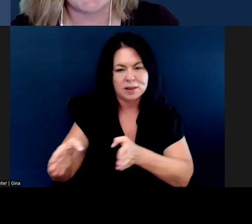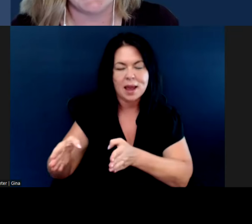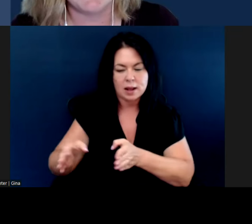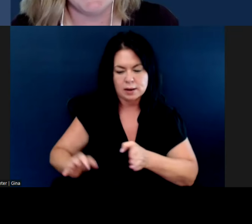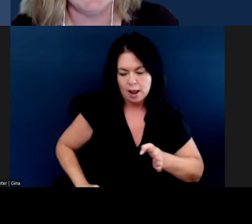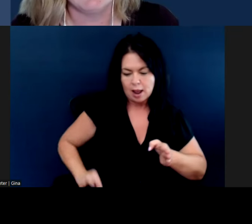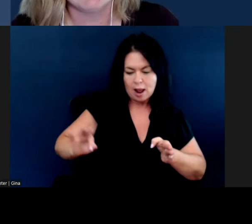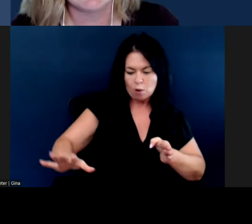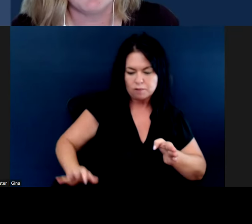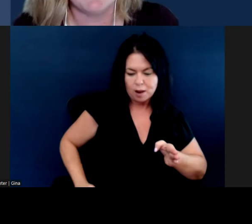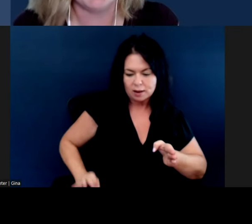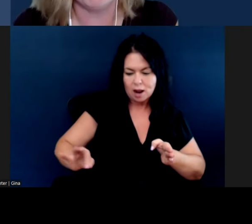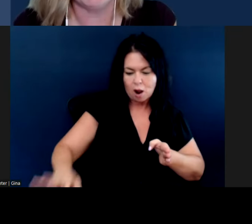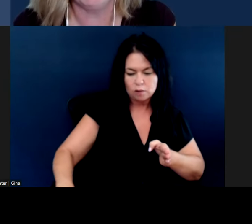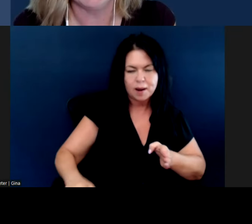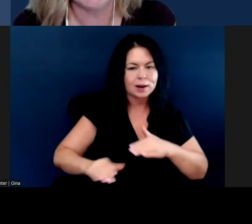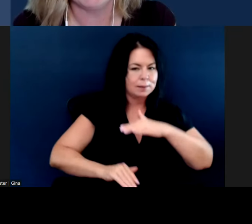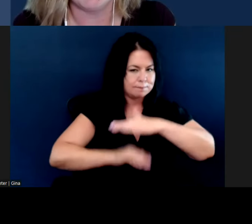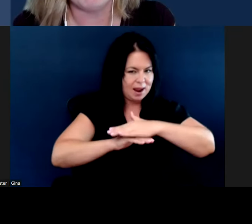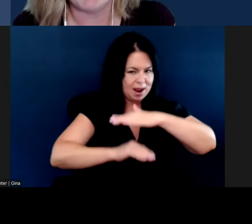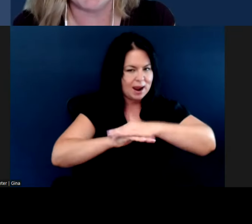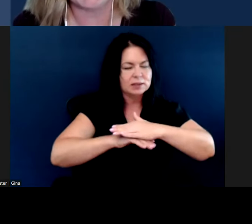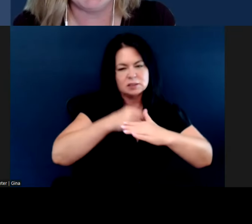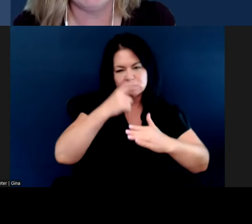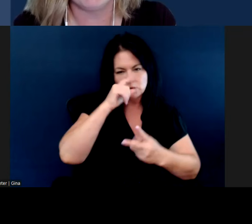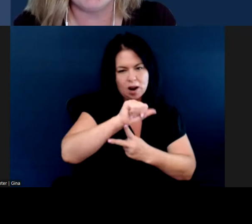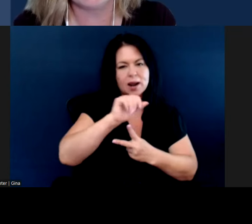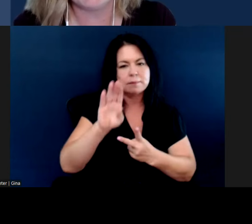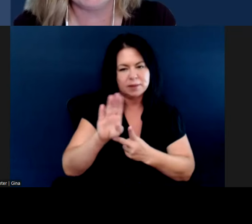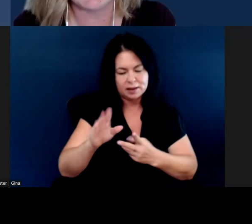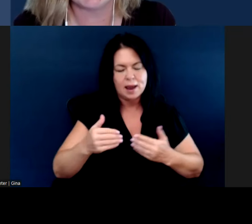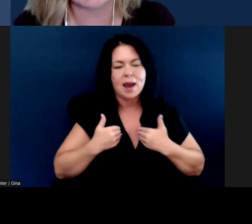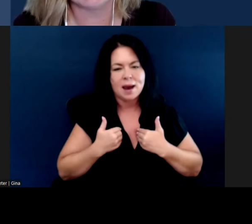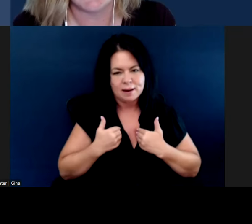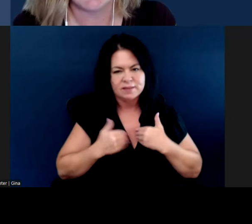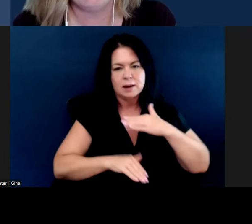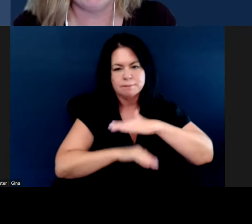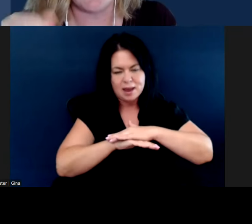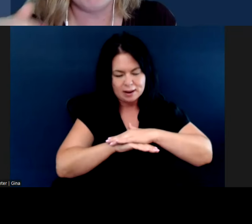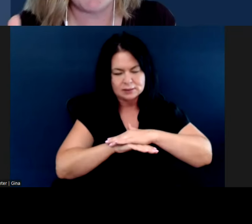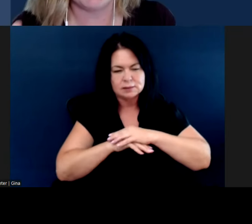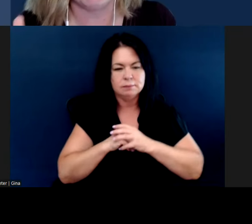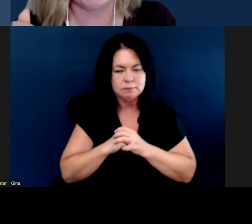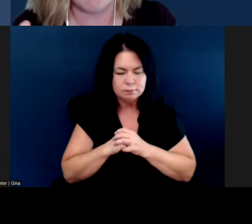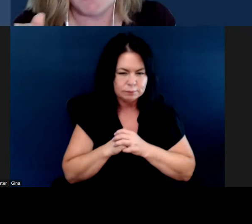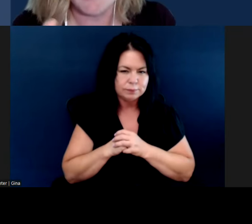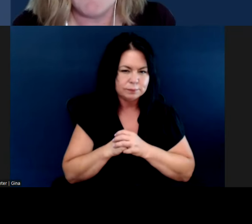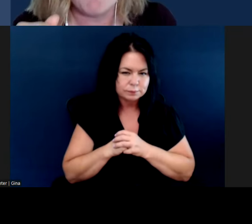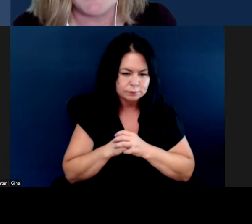your Part A and B. So within your bundled Advantage plan, for those 2 sections, you have an out-of-pocket